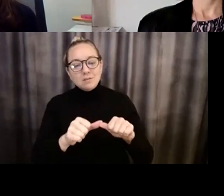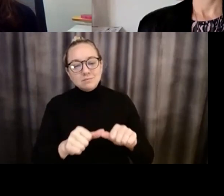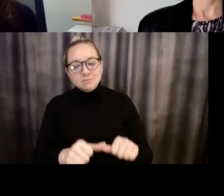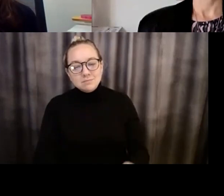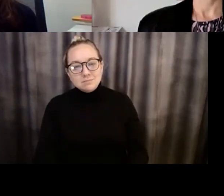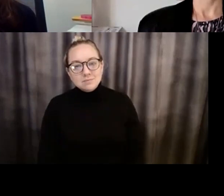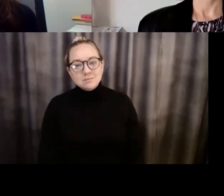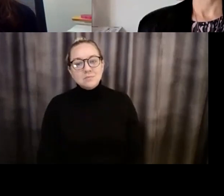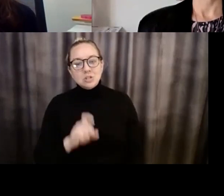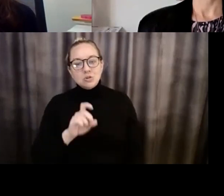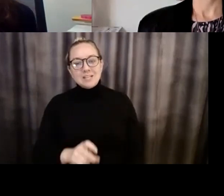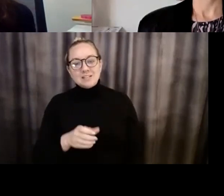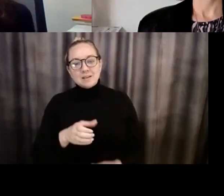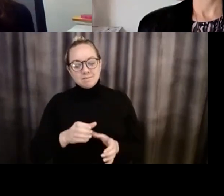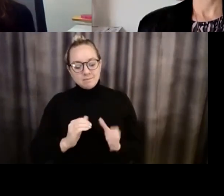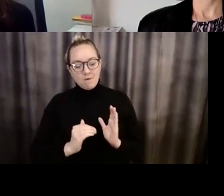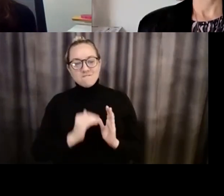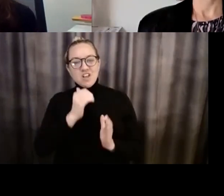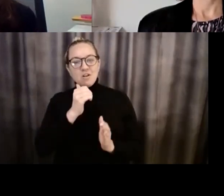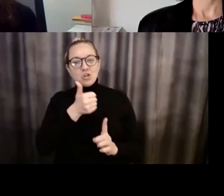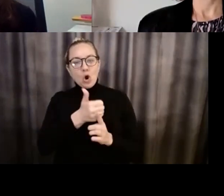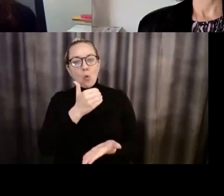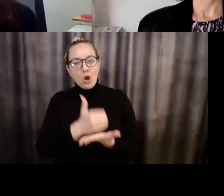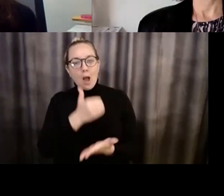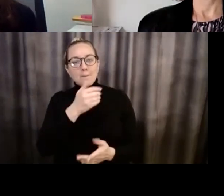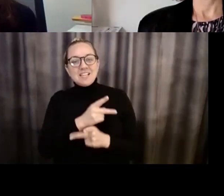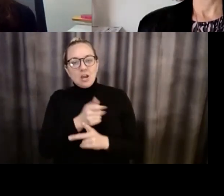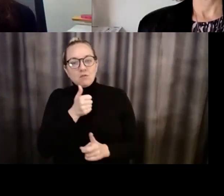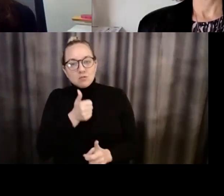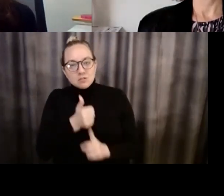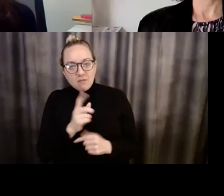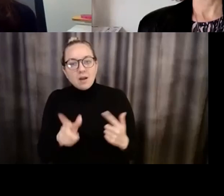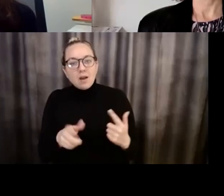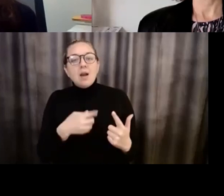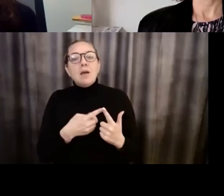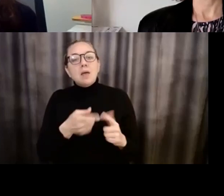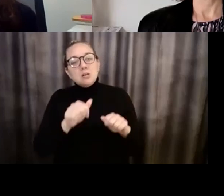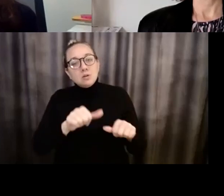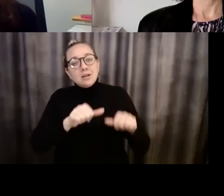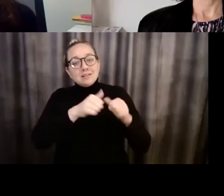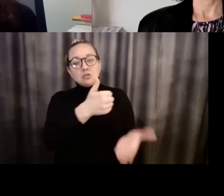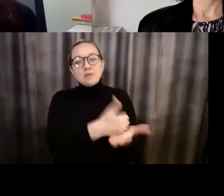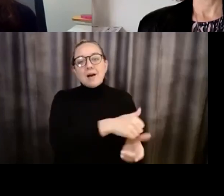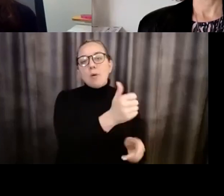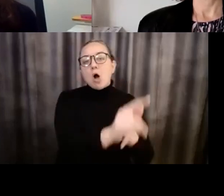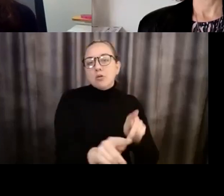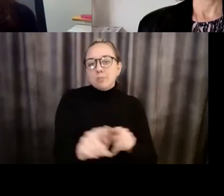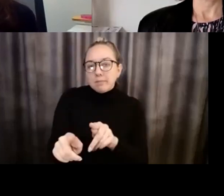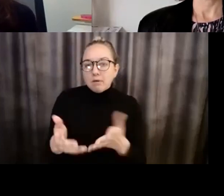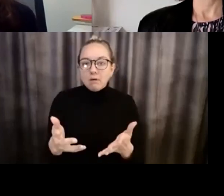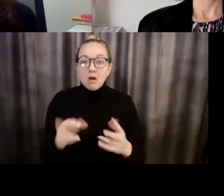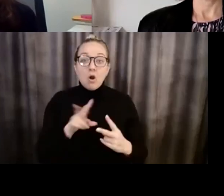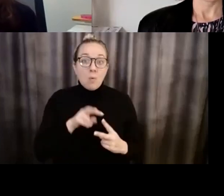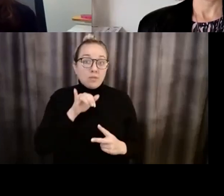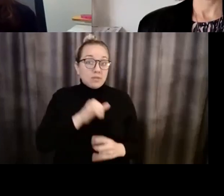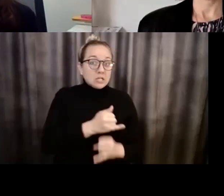to care for yourself so that you can shine your light, continue to shine your light, whether that's remotely or whether